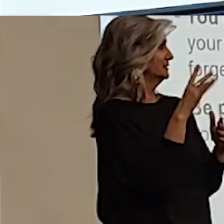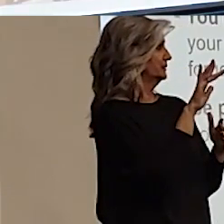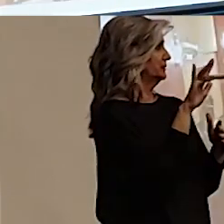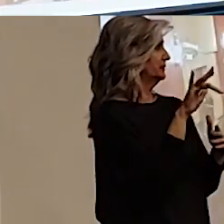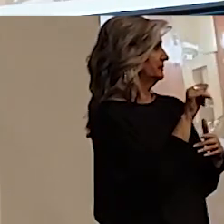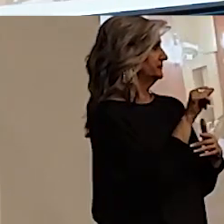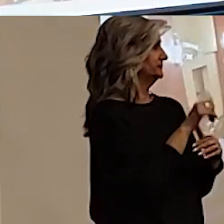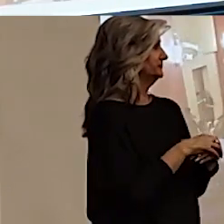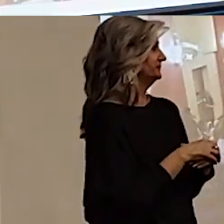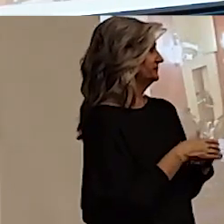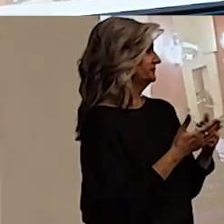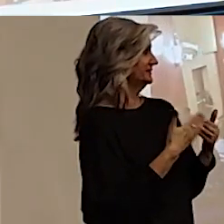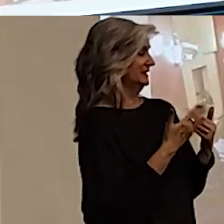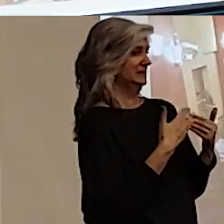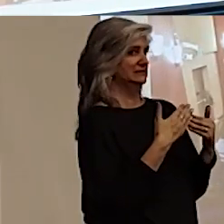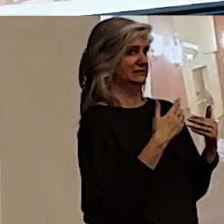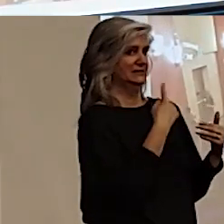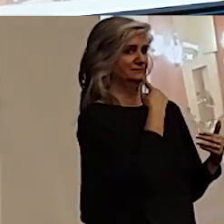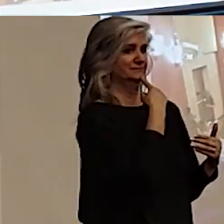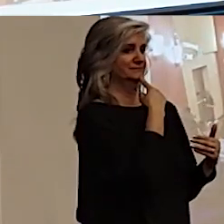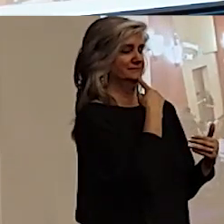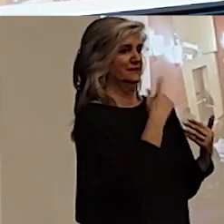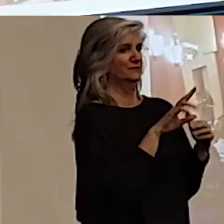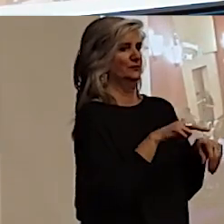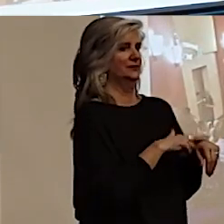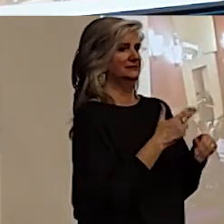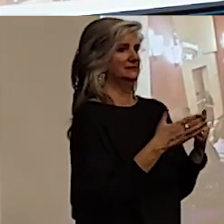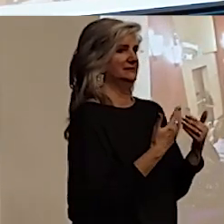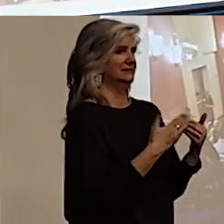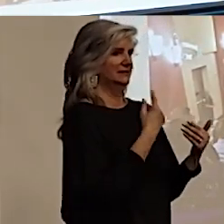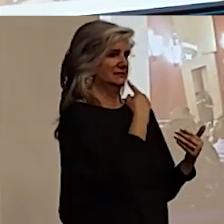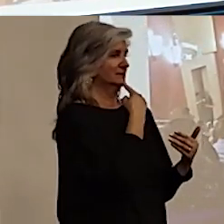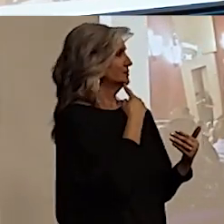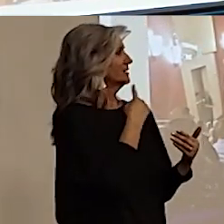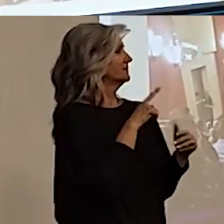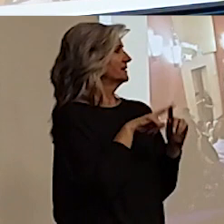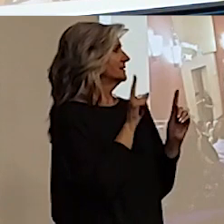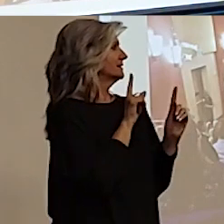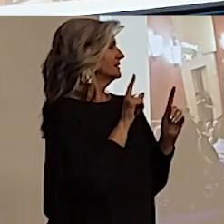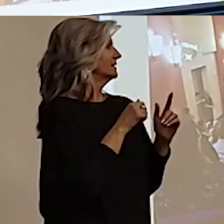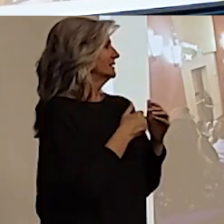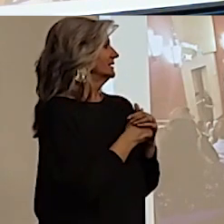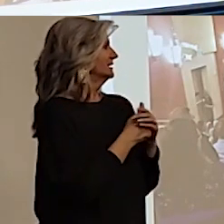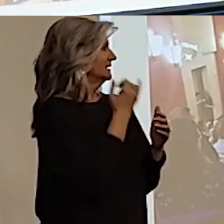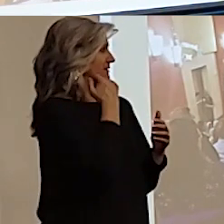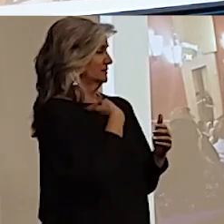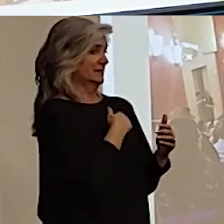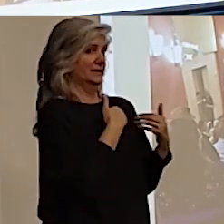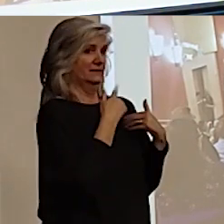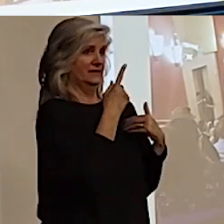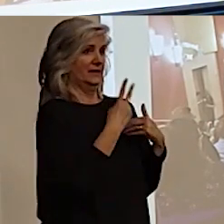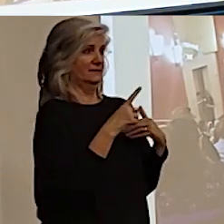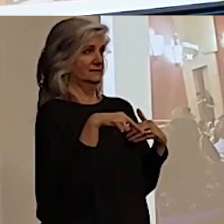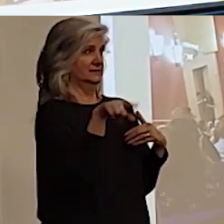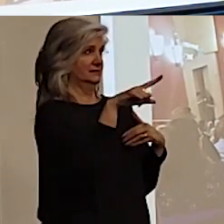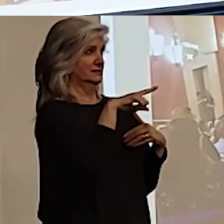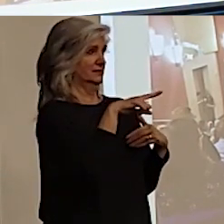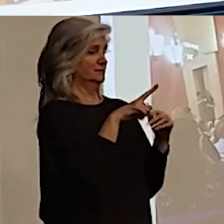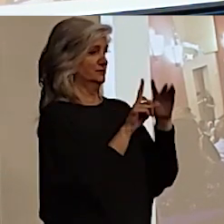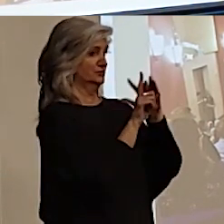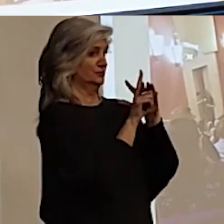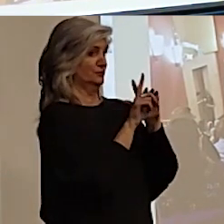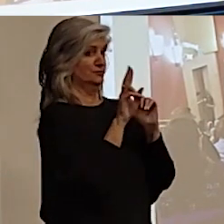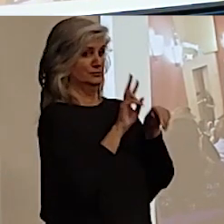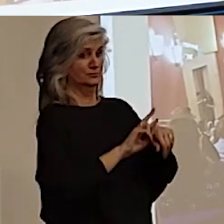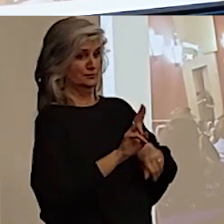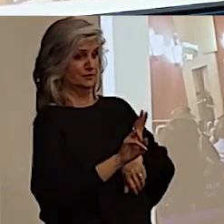And it's easy to get discouraged. Of course, it's easy to get discouraged. But if we have half of this room show up at 2 o'clock and